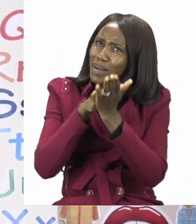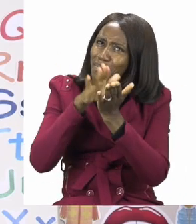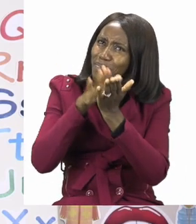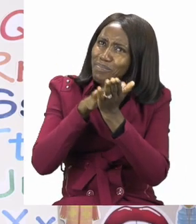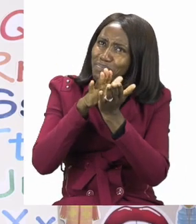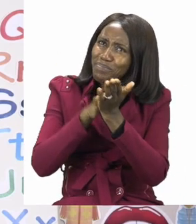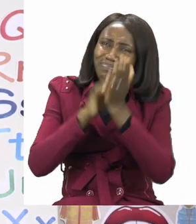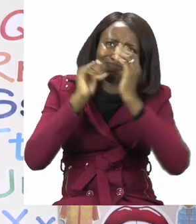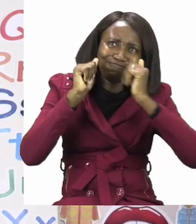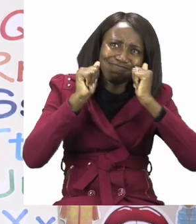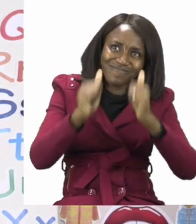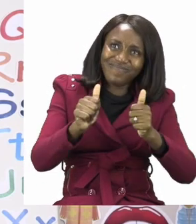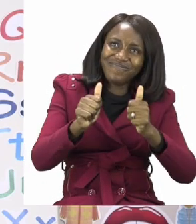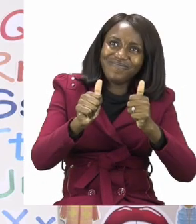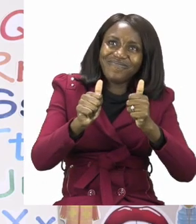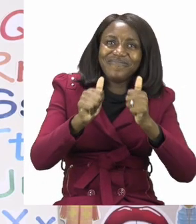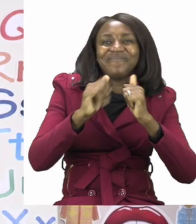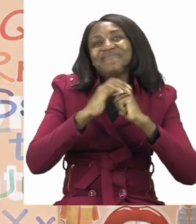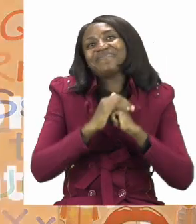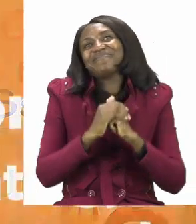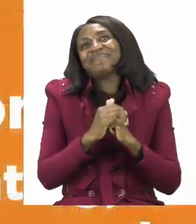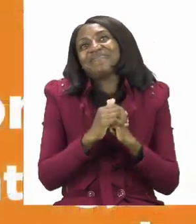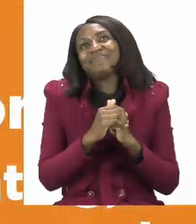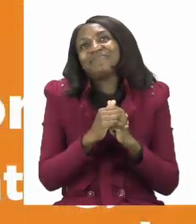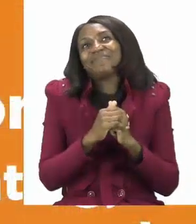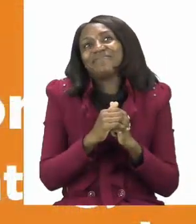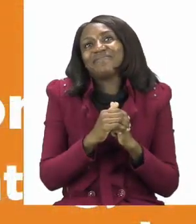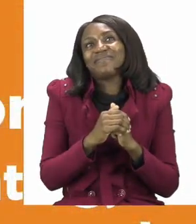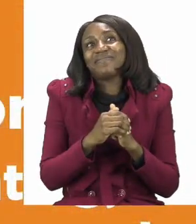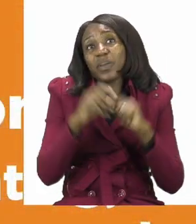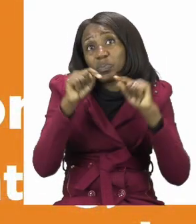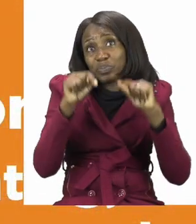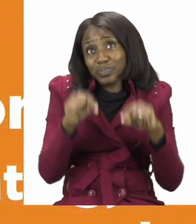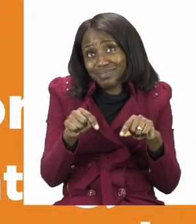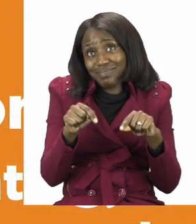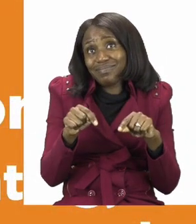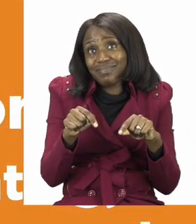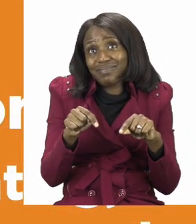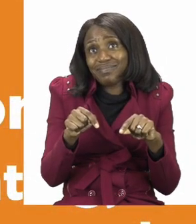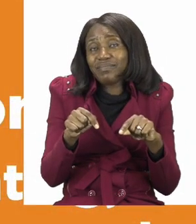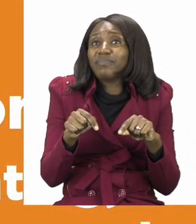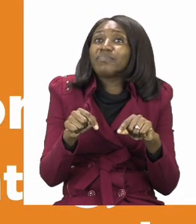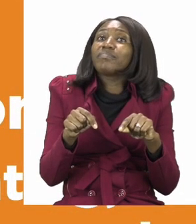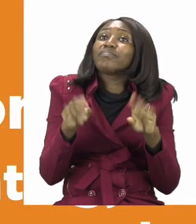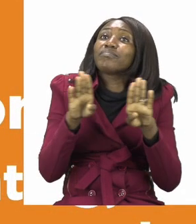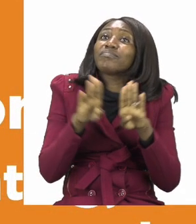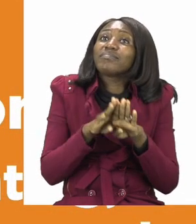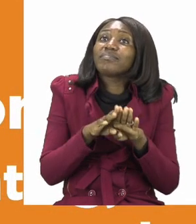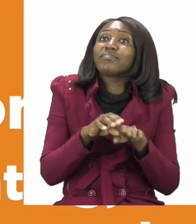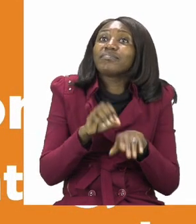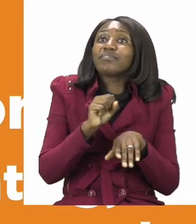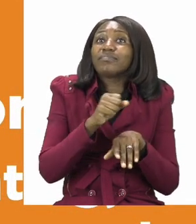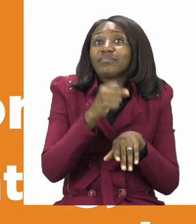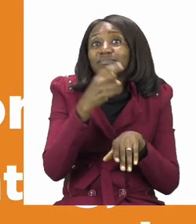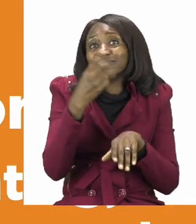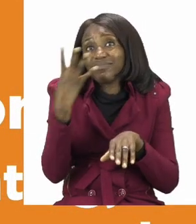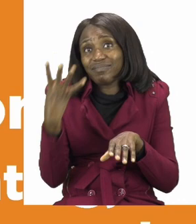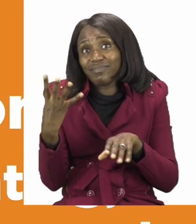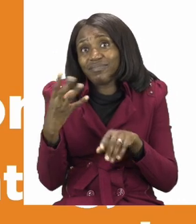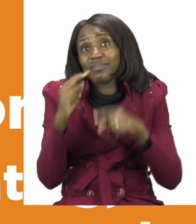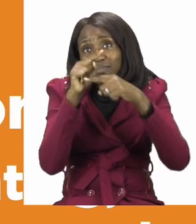Yay! Good job, everyone! For today's lesson, we will be talking about